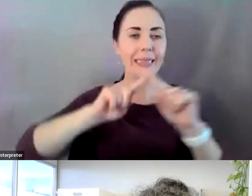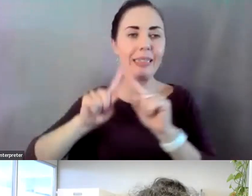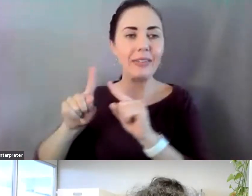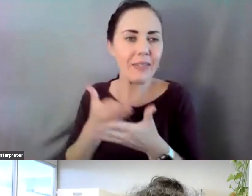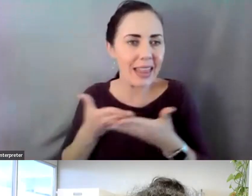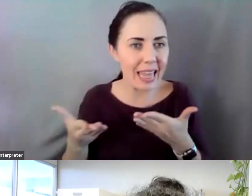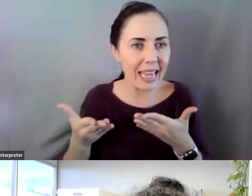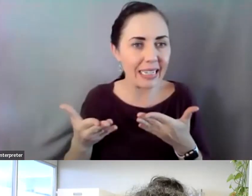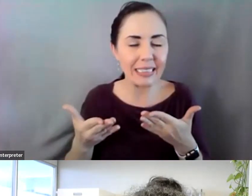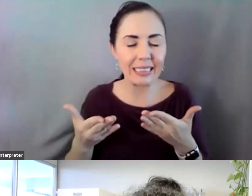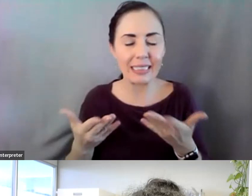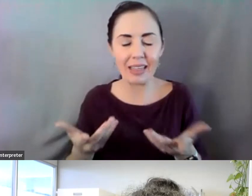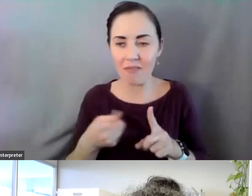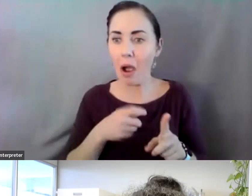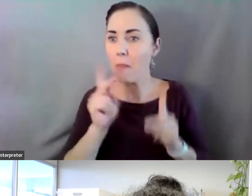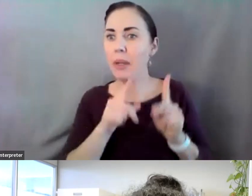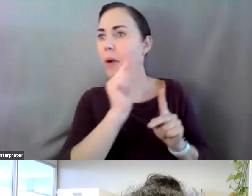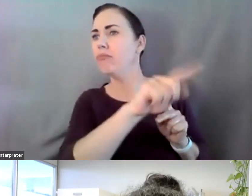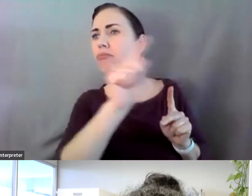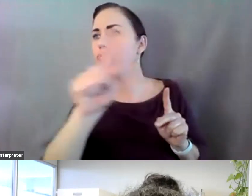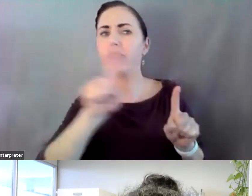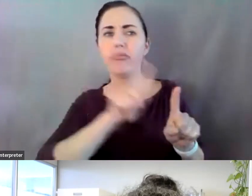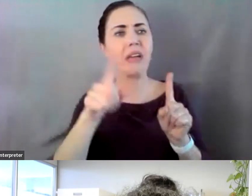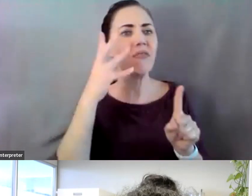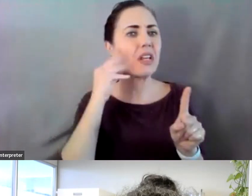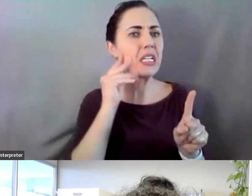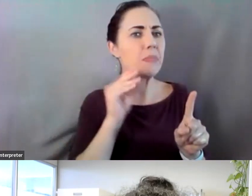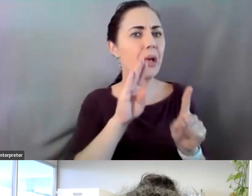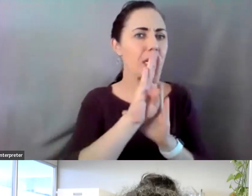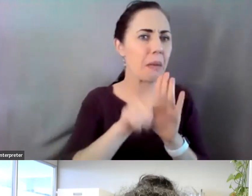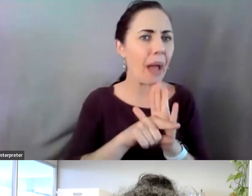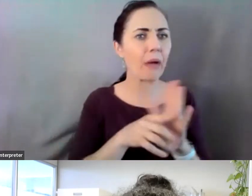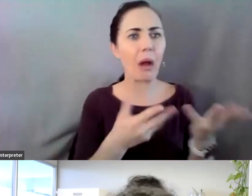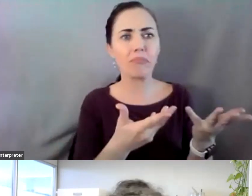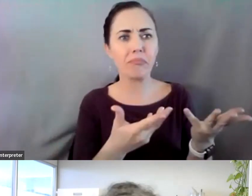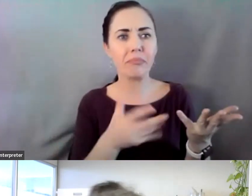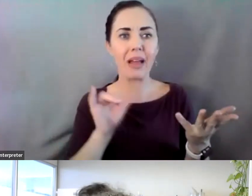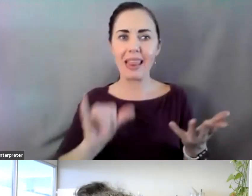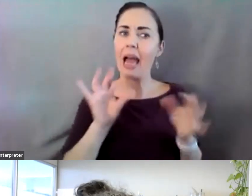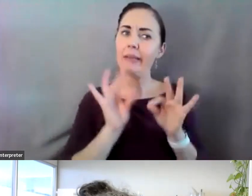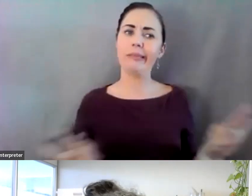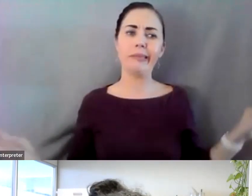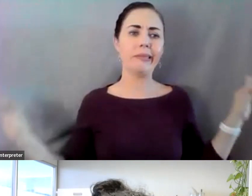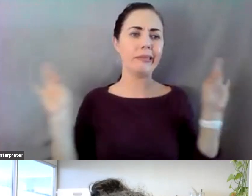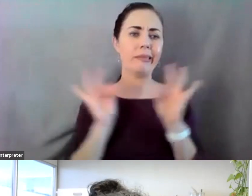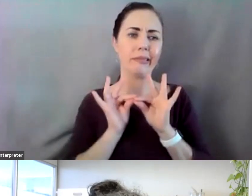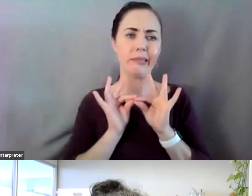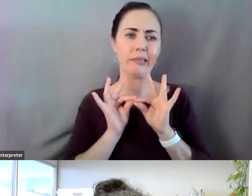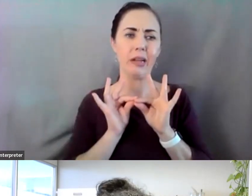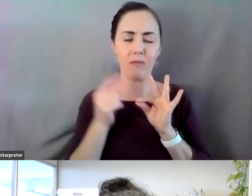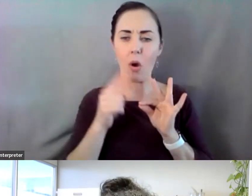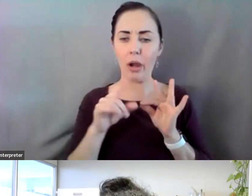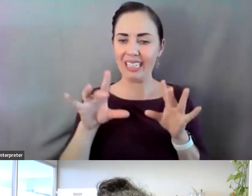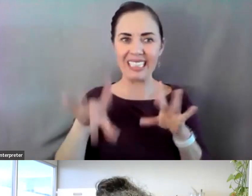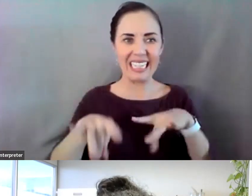different perspectives that come from people from different backgrounds. And that's what's so important to making big discoveries